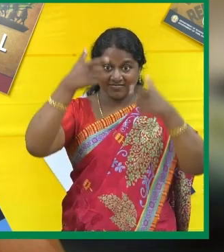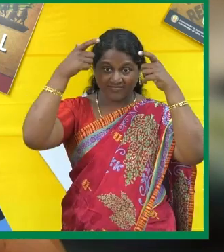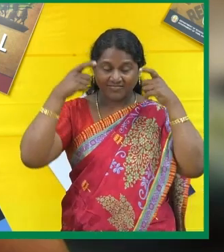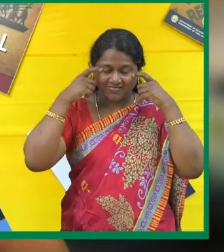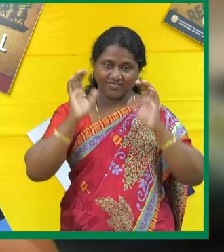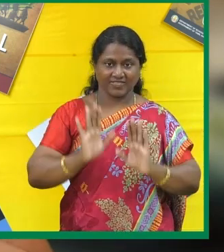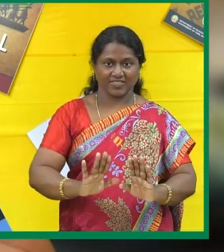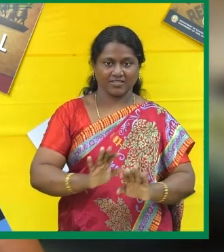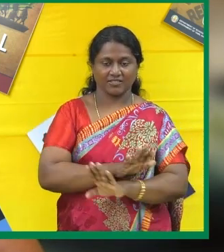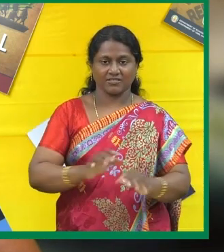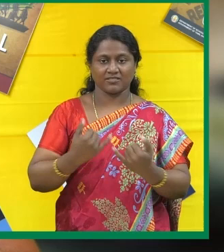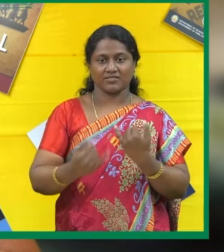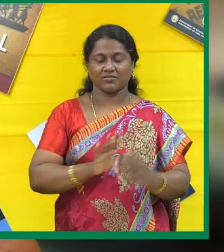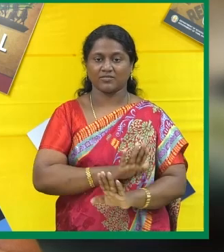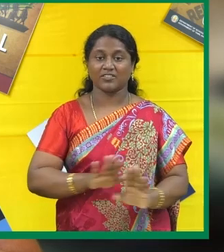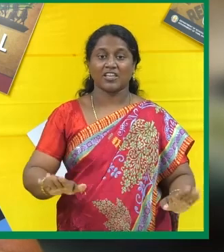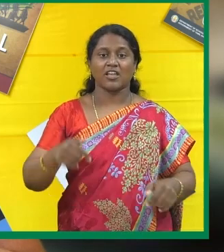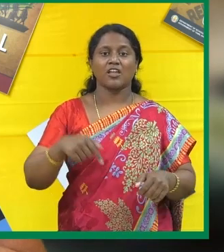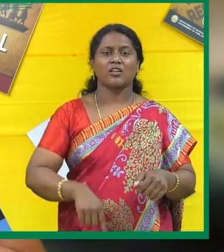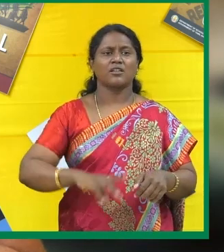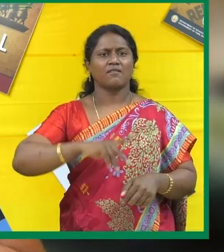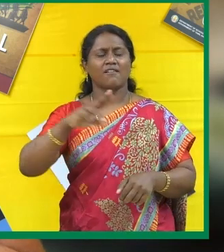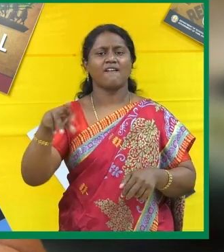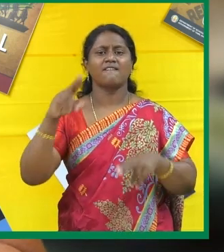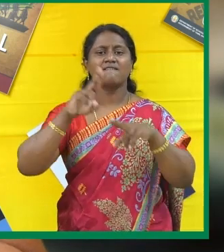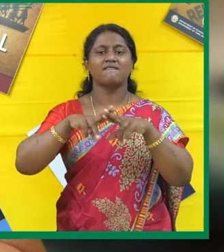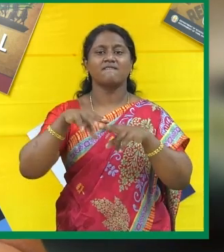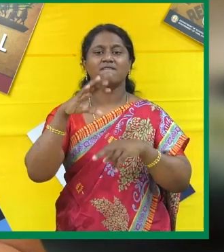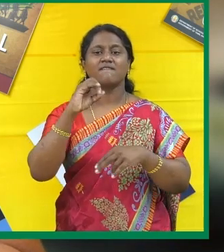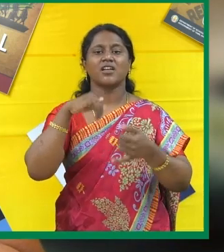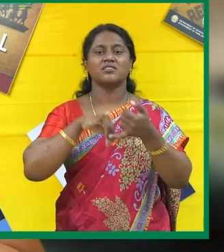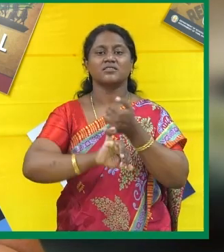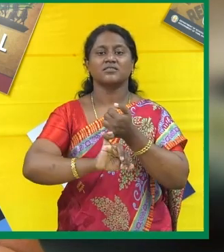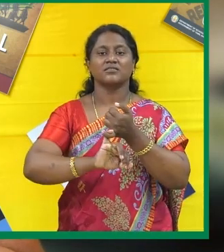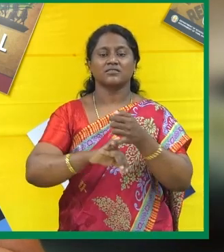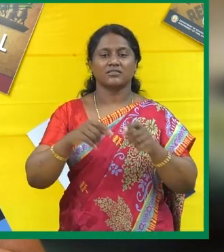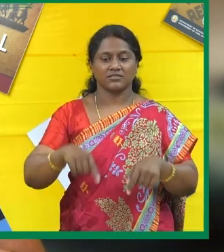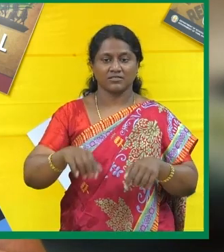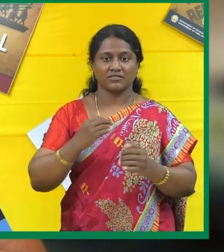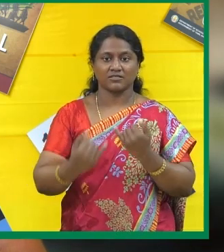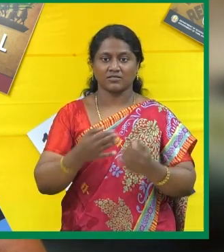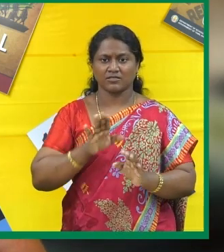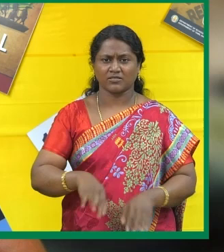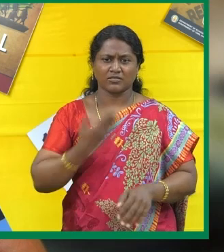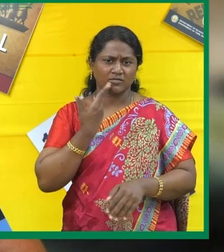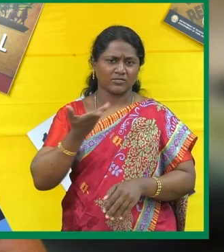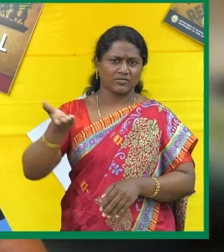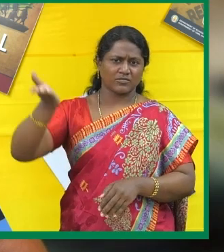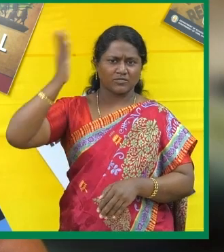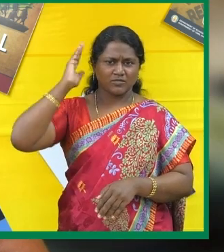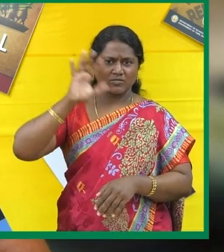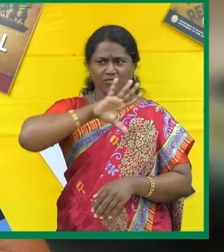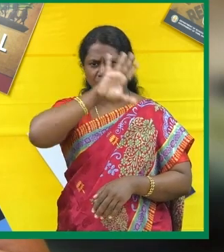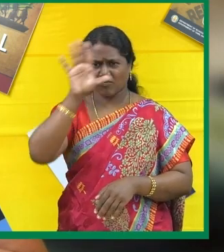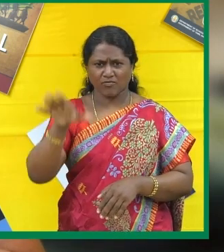figures of speech here, poetic devices we can see at the previous things. In the poem, full poem we have seen,